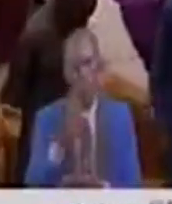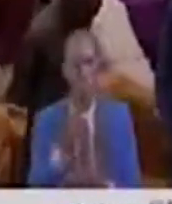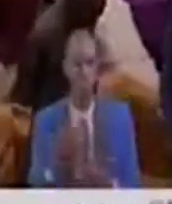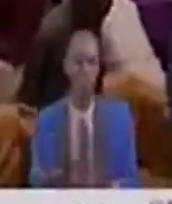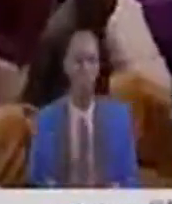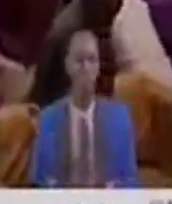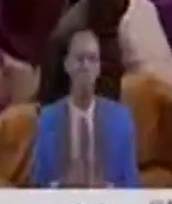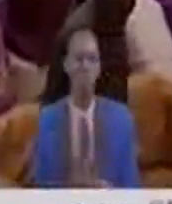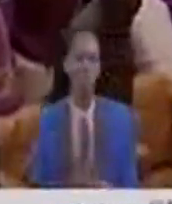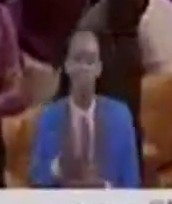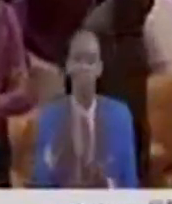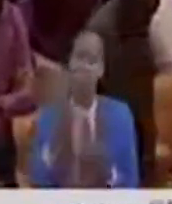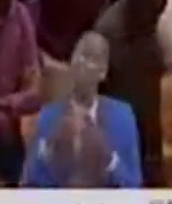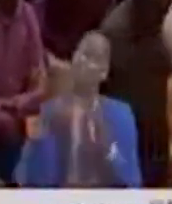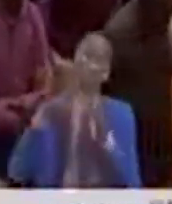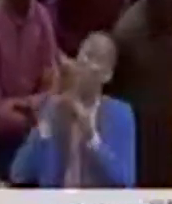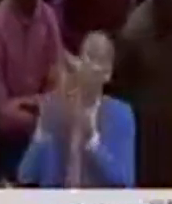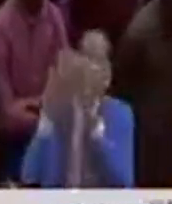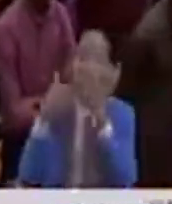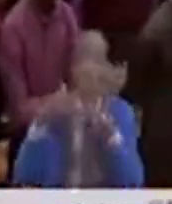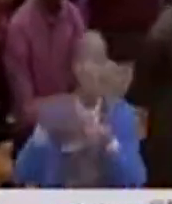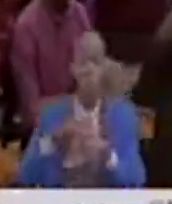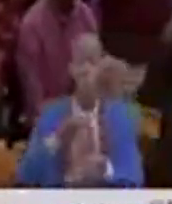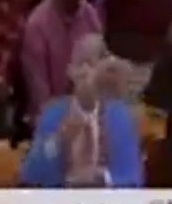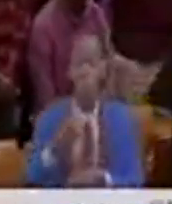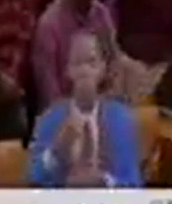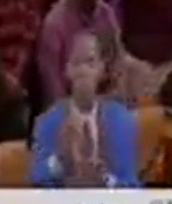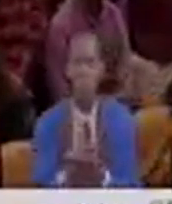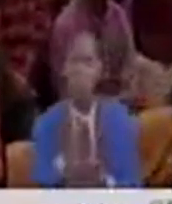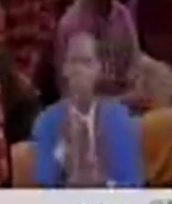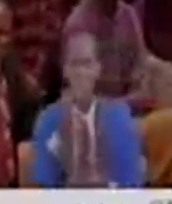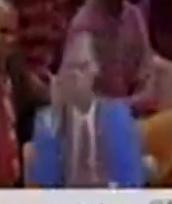You want to get to heaven? That's why you came.